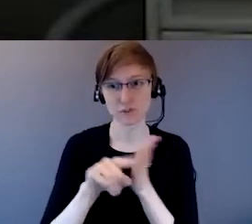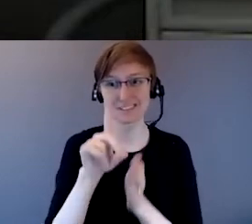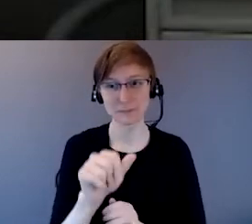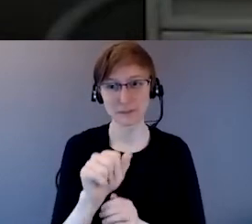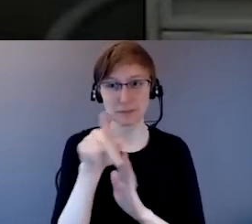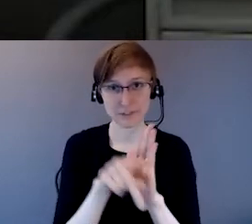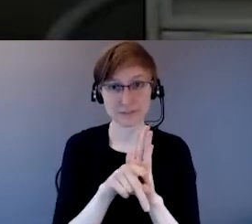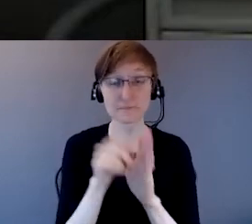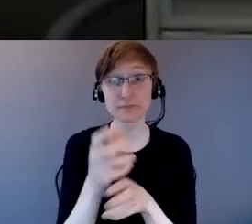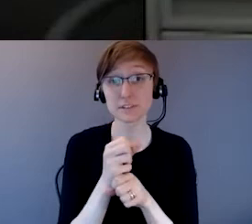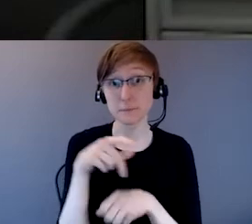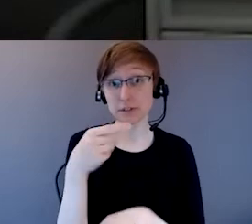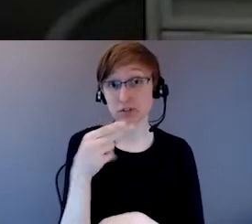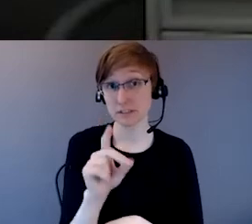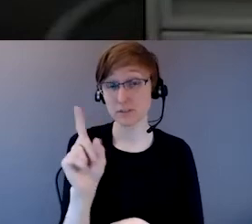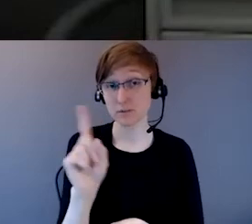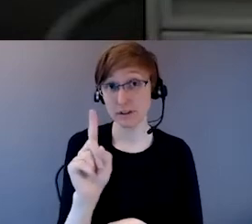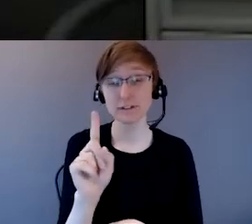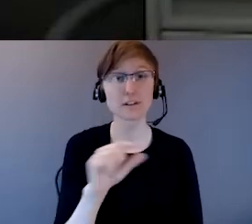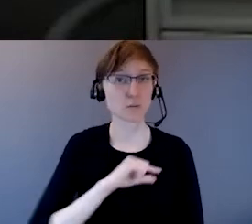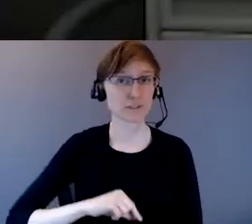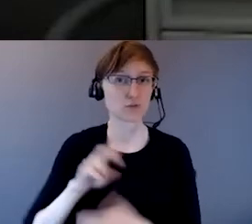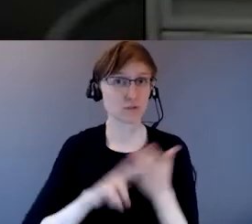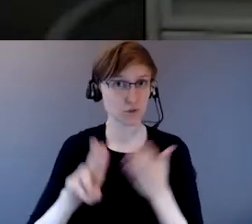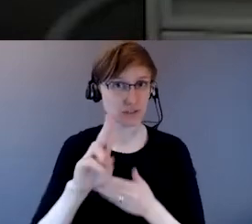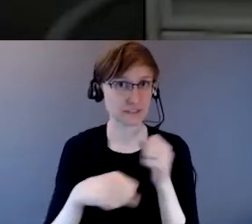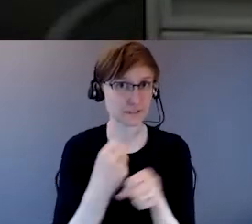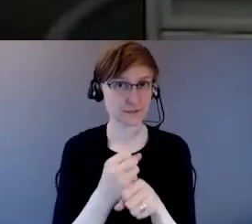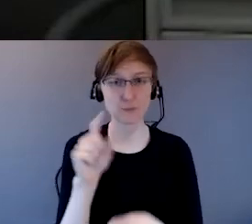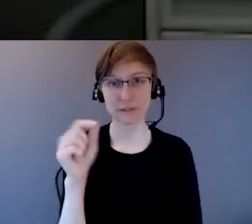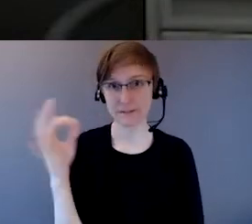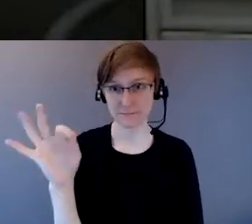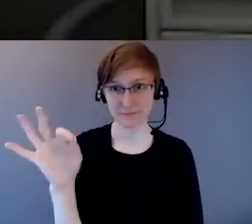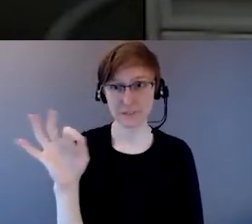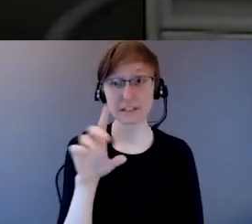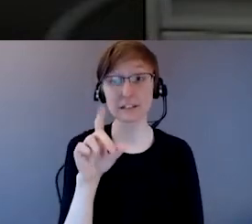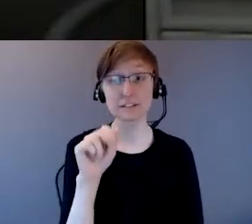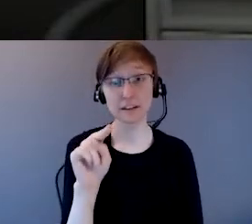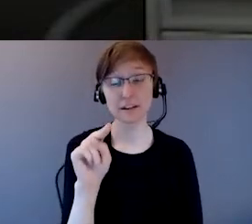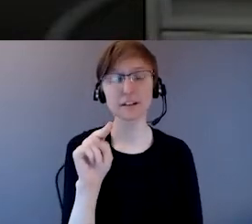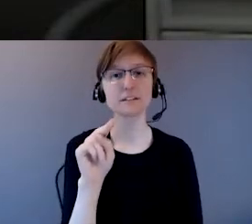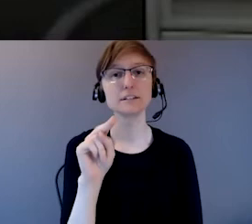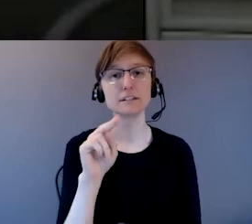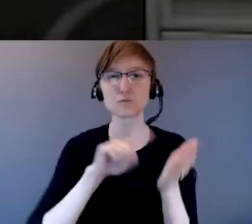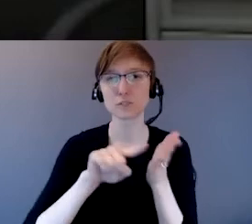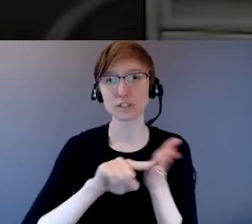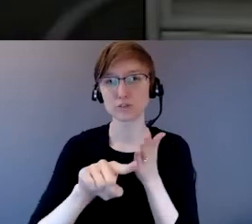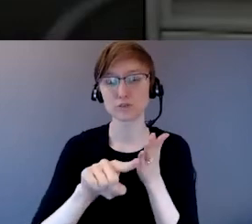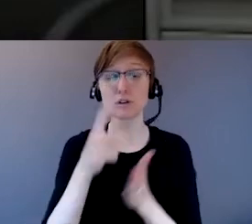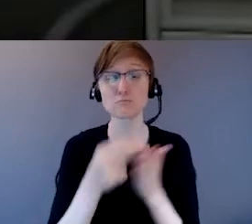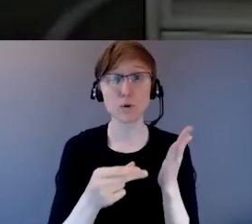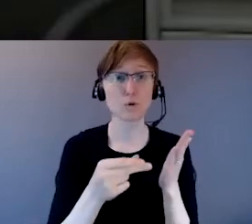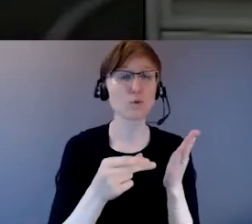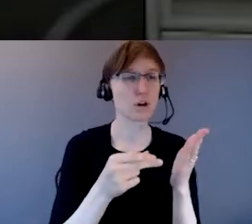in Organizational Behavior from Queen's University in 2019. Dan uses qualitative and quantitative methods to explore